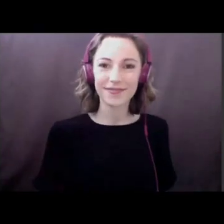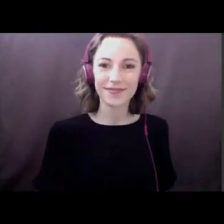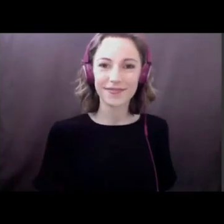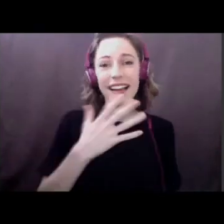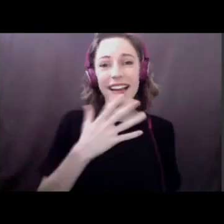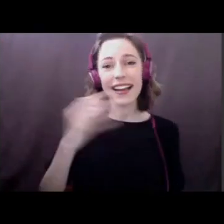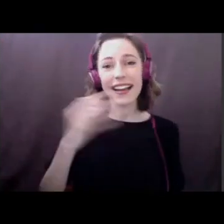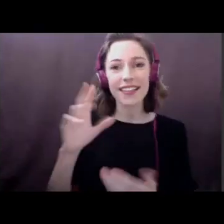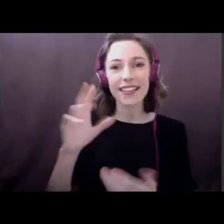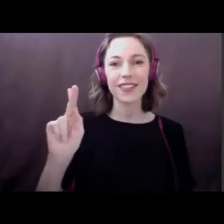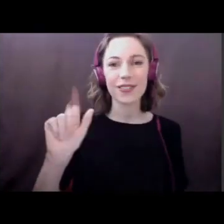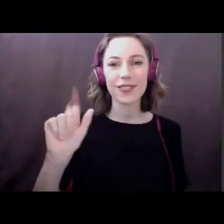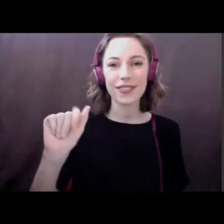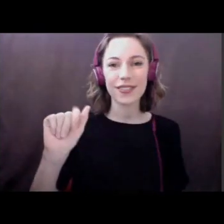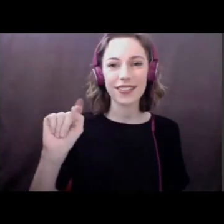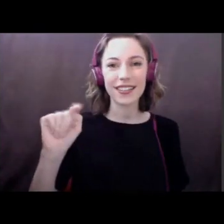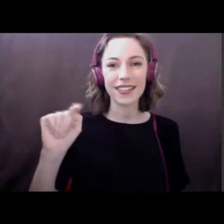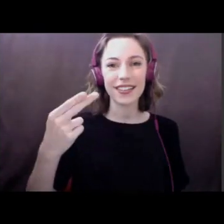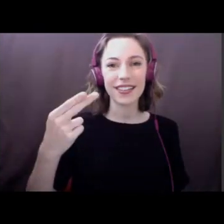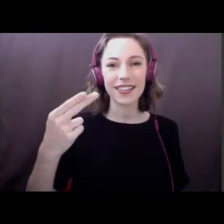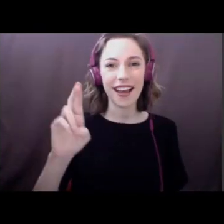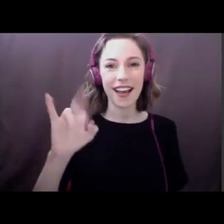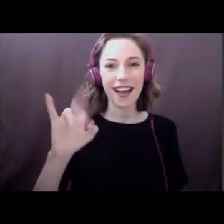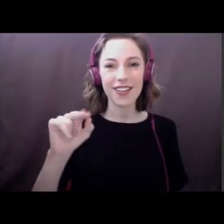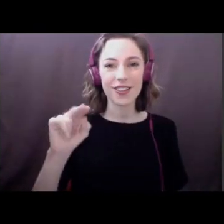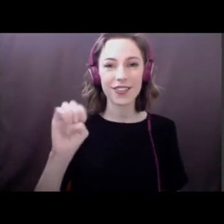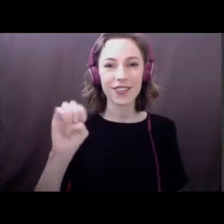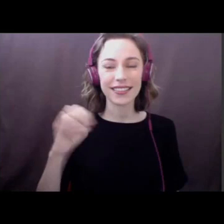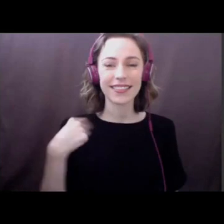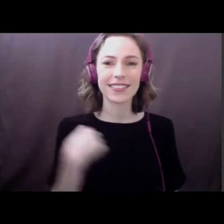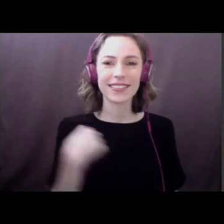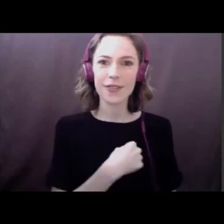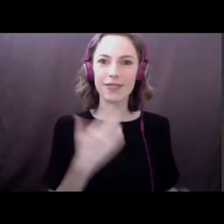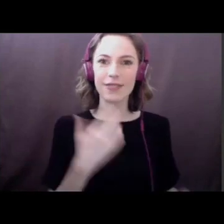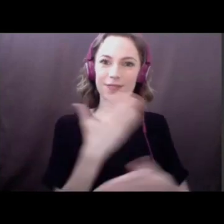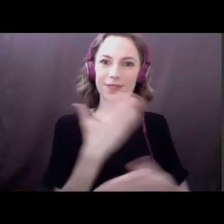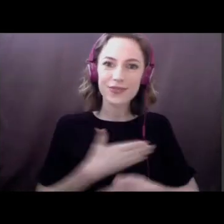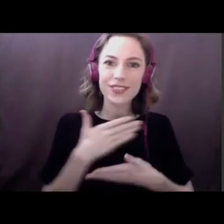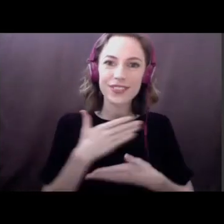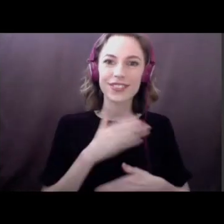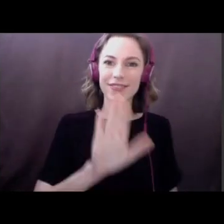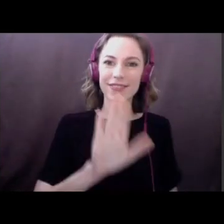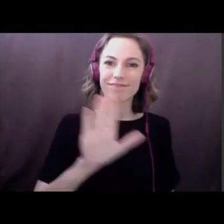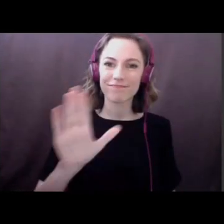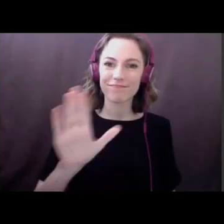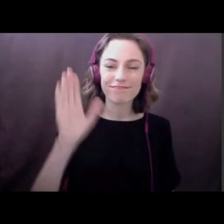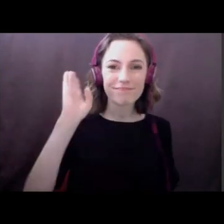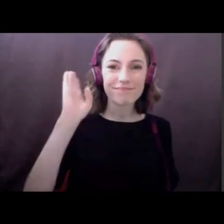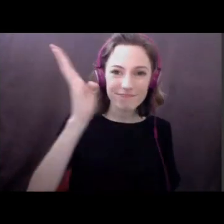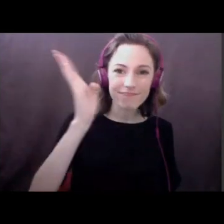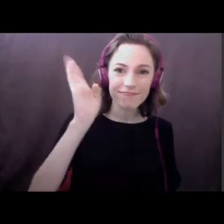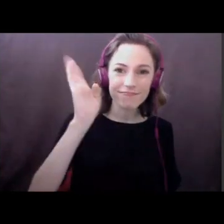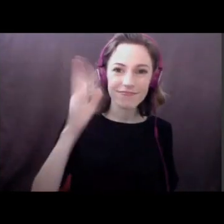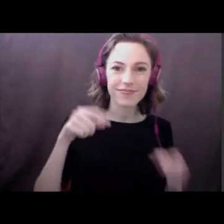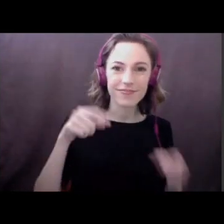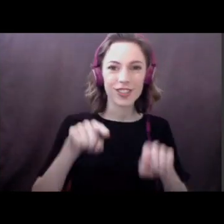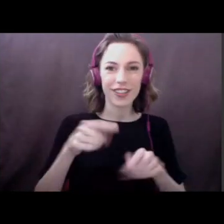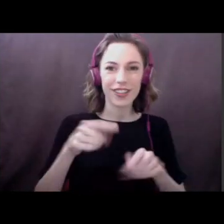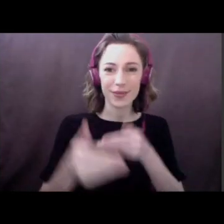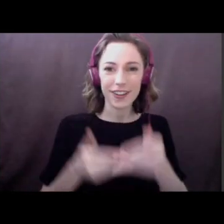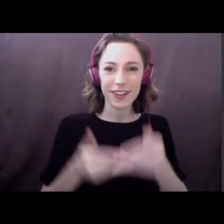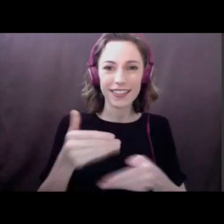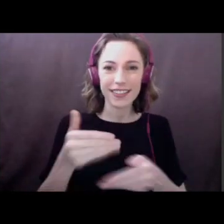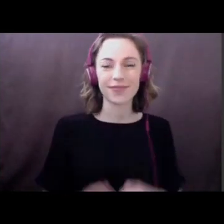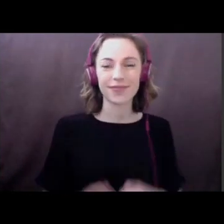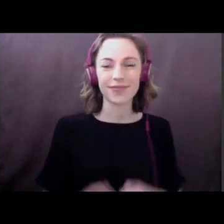your words and your support for this process. And as Josh mentioned, thank you to everyone